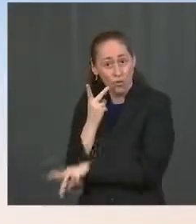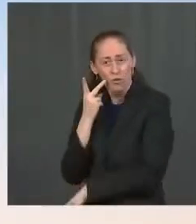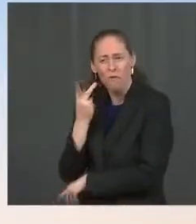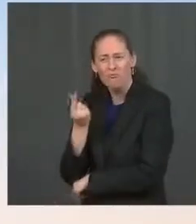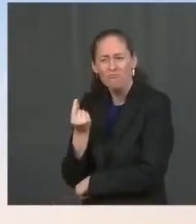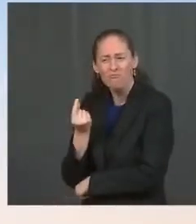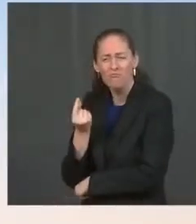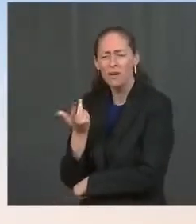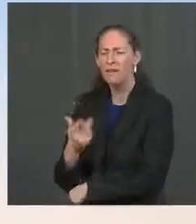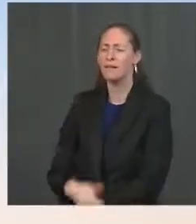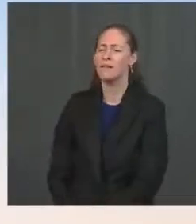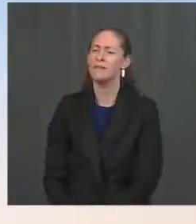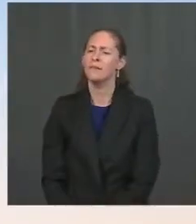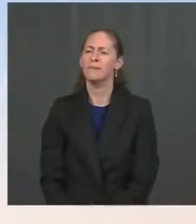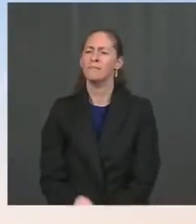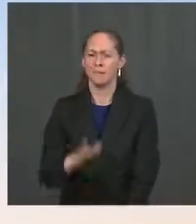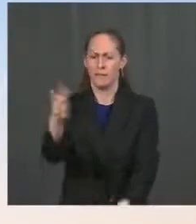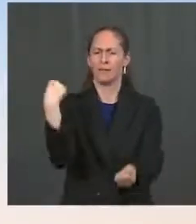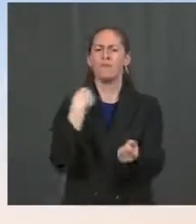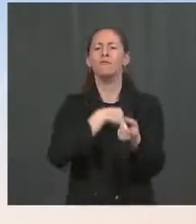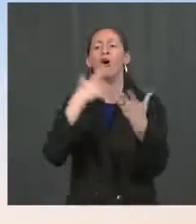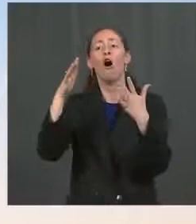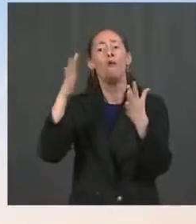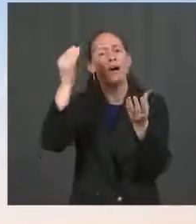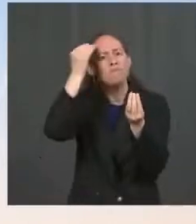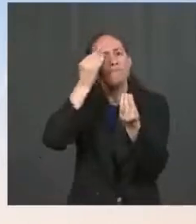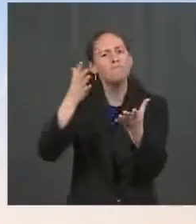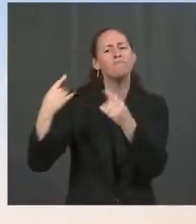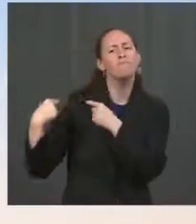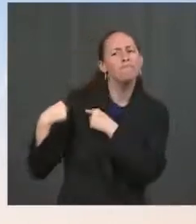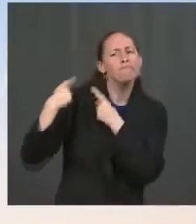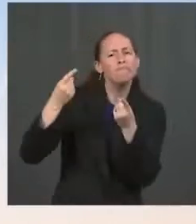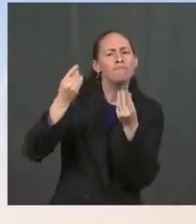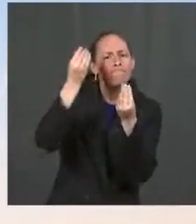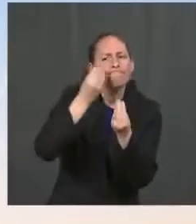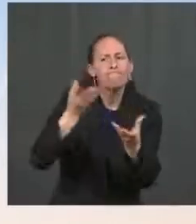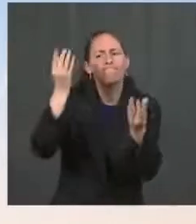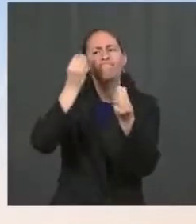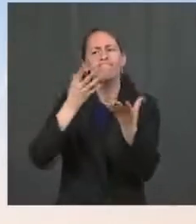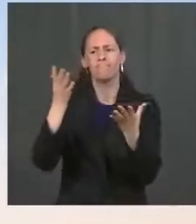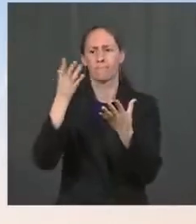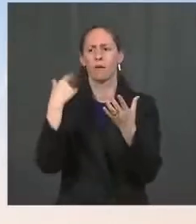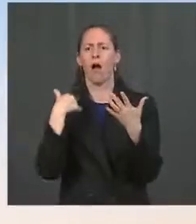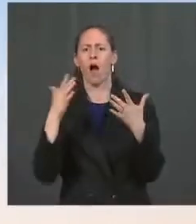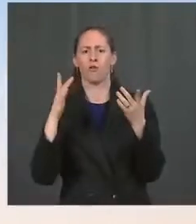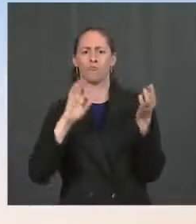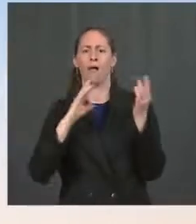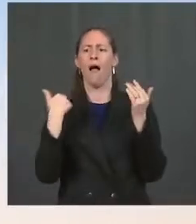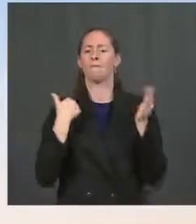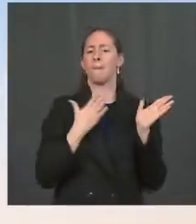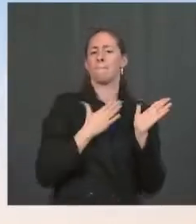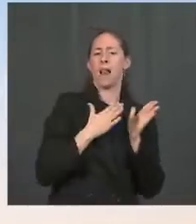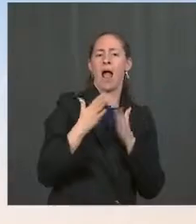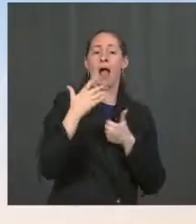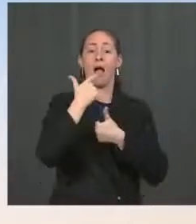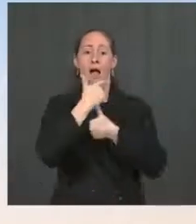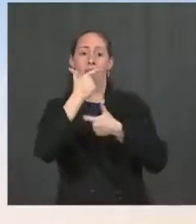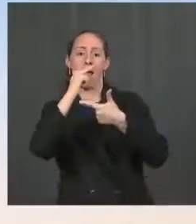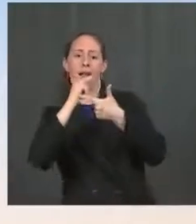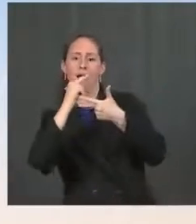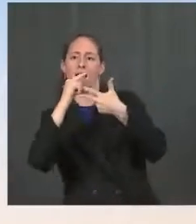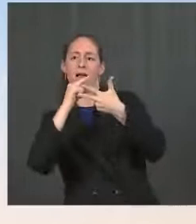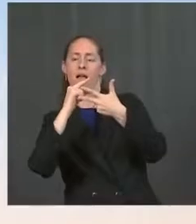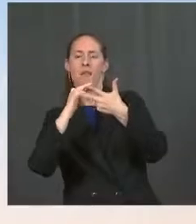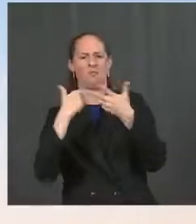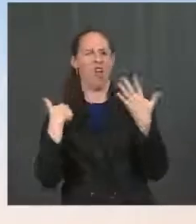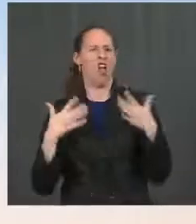ago, we said at the time that this would be the first of a series of steps. So this is the next in that series of steps. And do you have any numbers